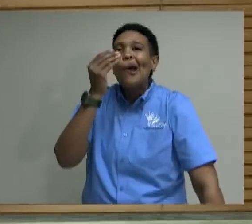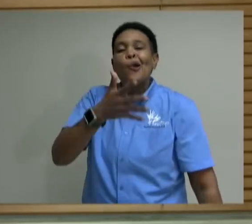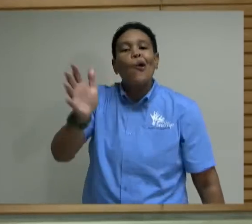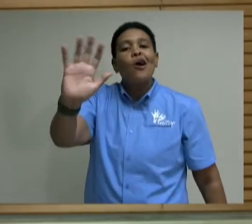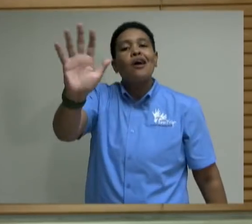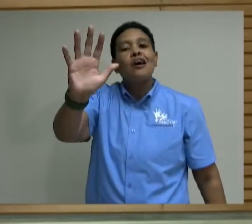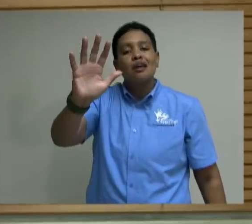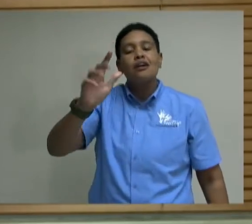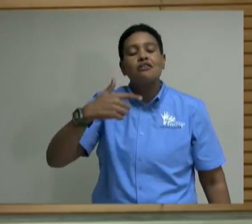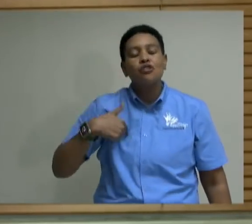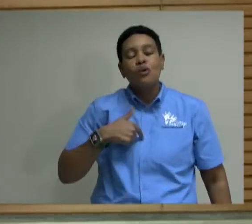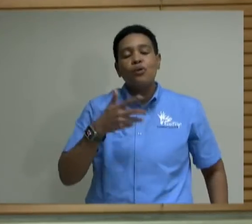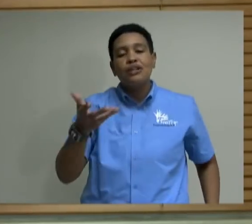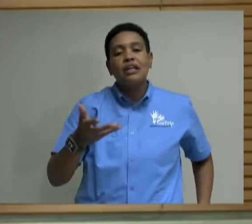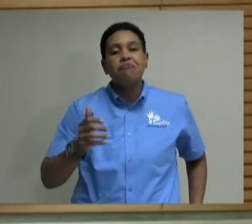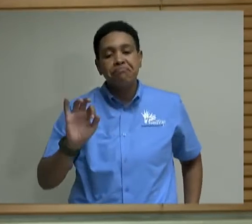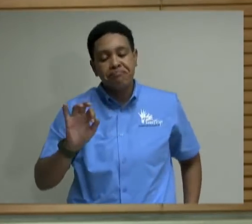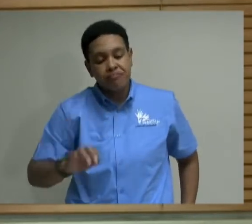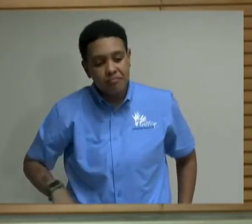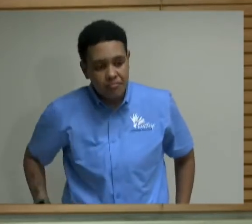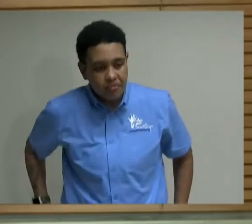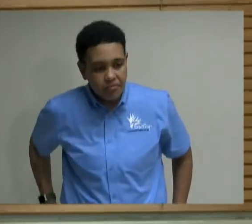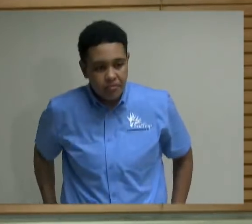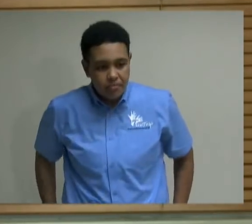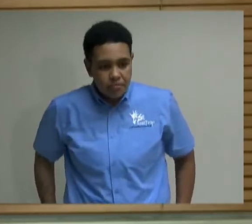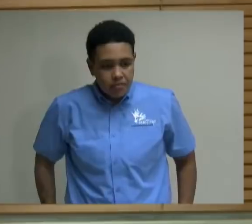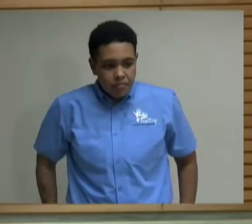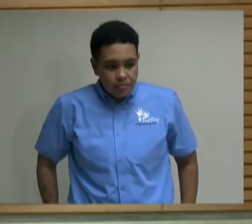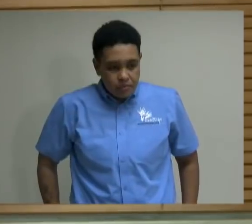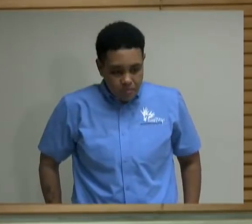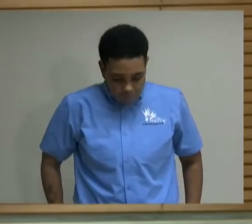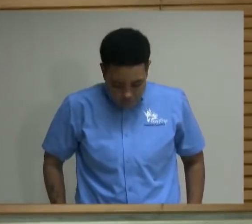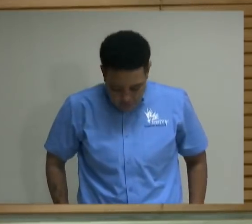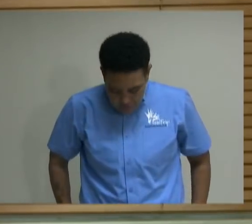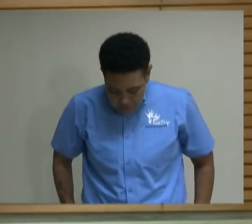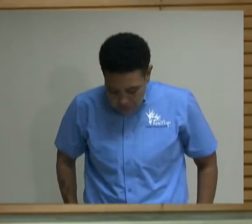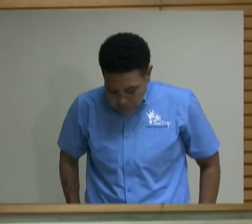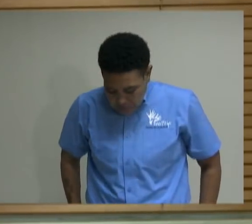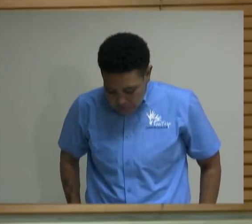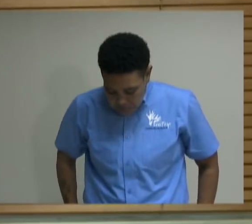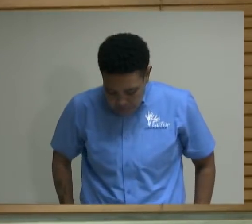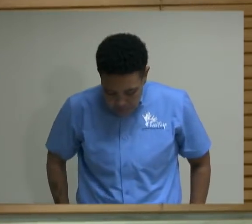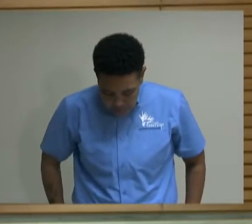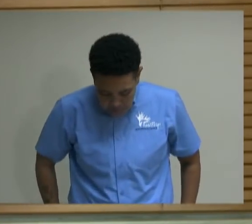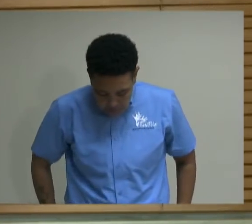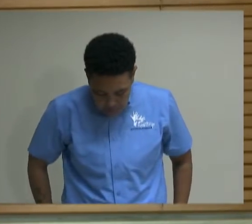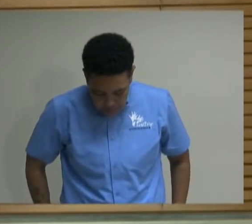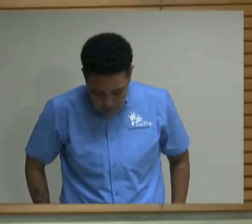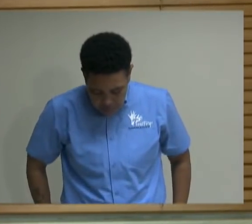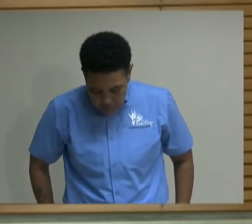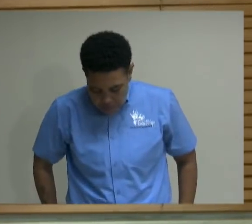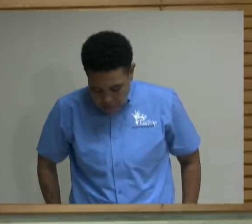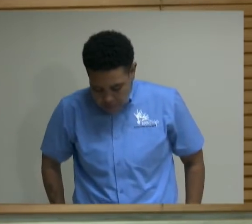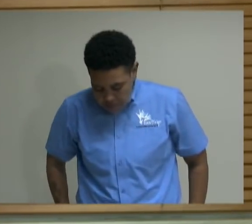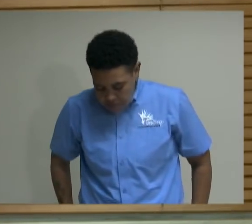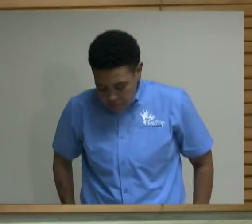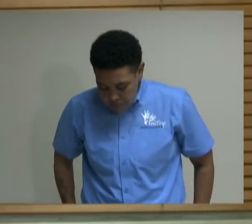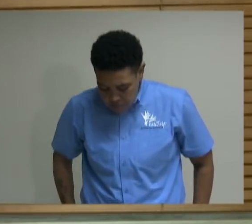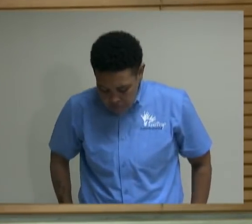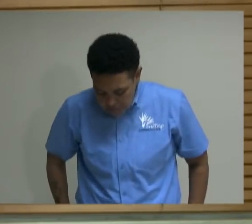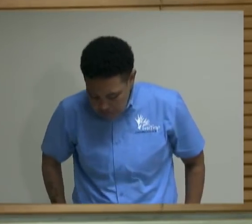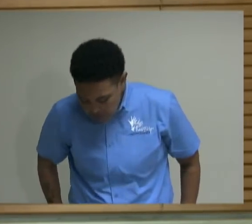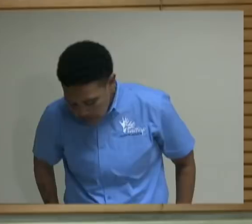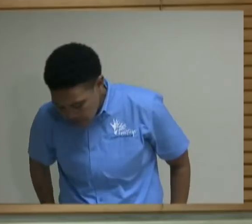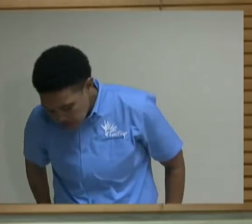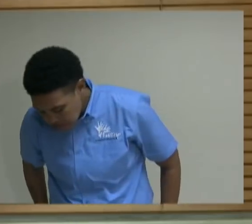yes. we are. DSP, I wanted to ask you quickly, yes, sir. Your members, I mean, you certainly have to deal with your